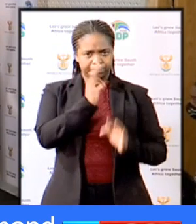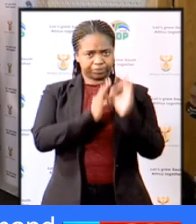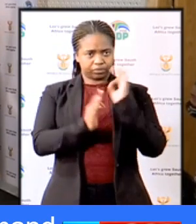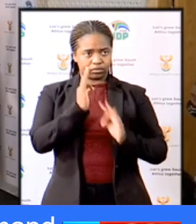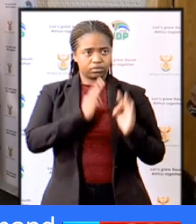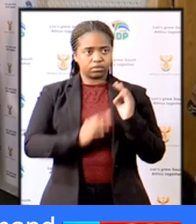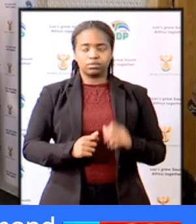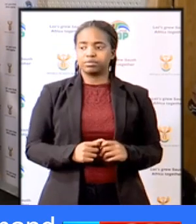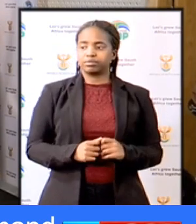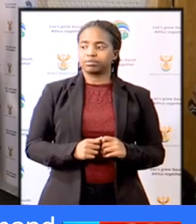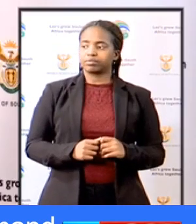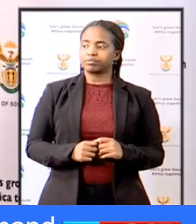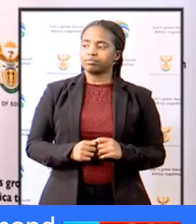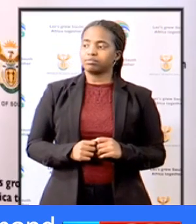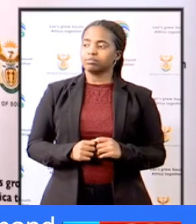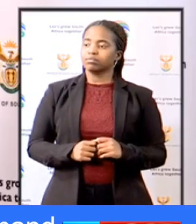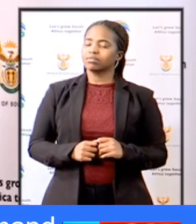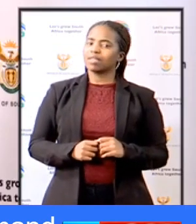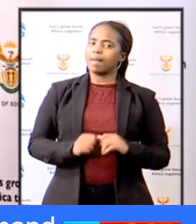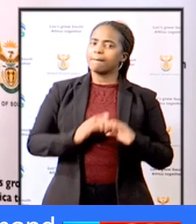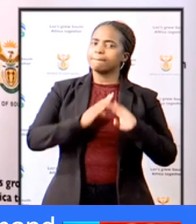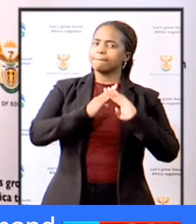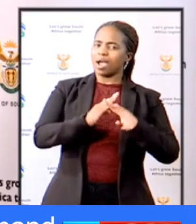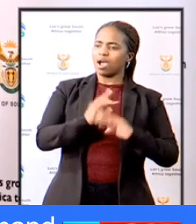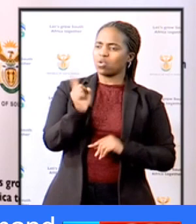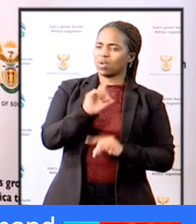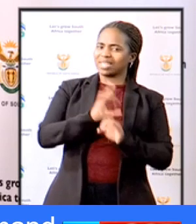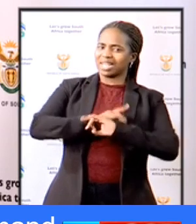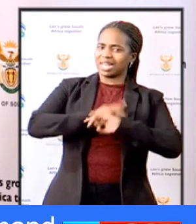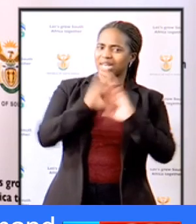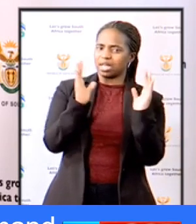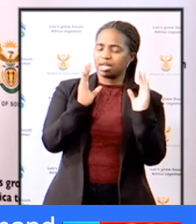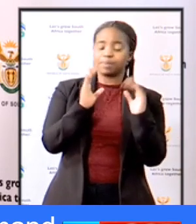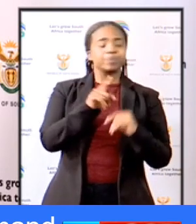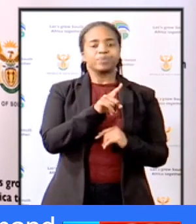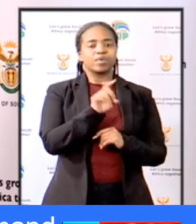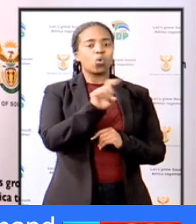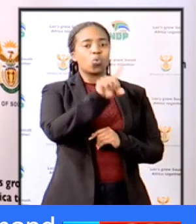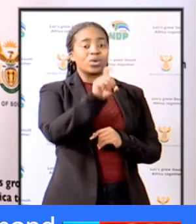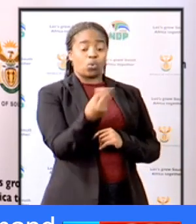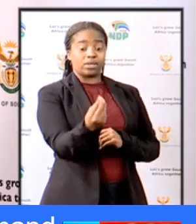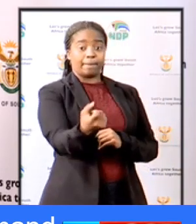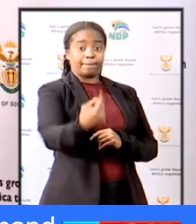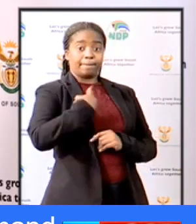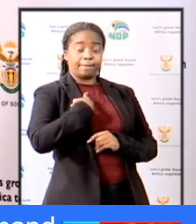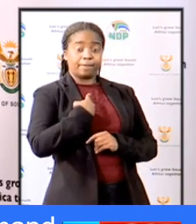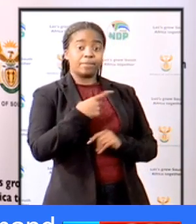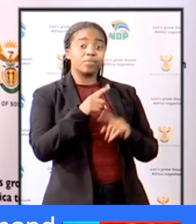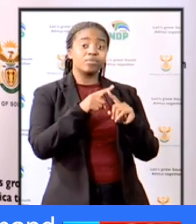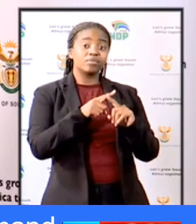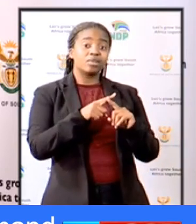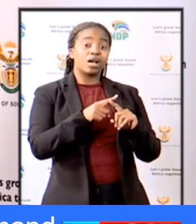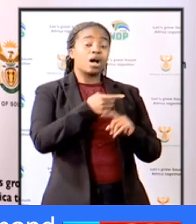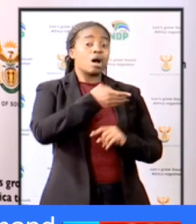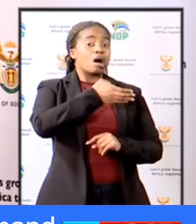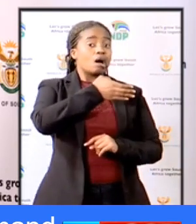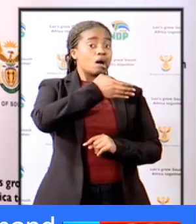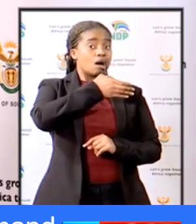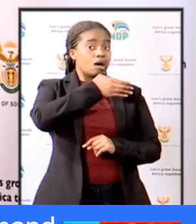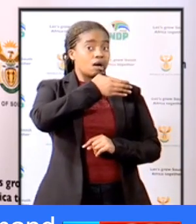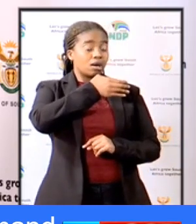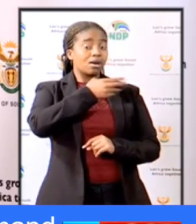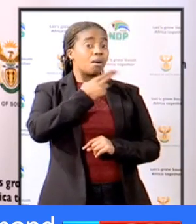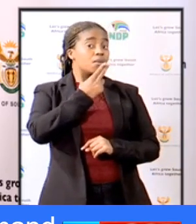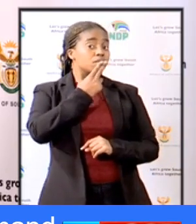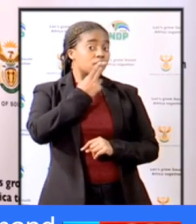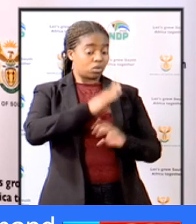Can we be clear? The ban on what? Basically, the question is, what informed the decision for the ban